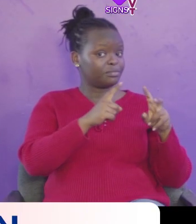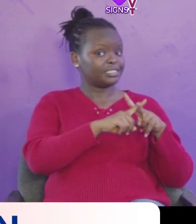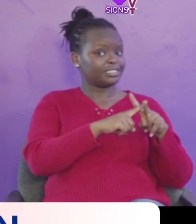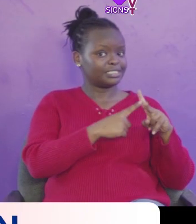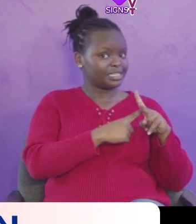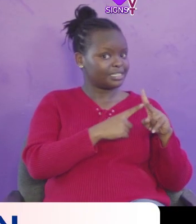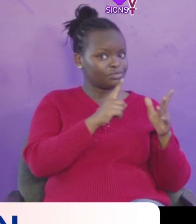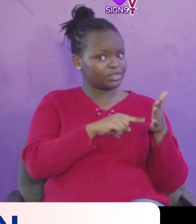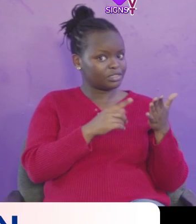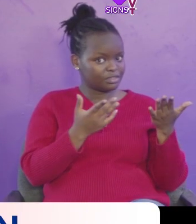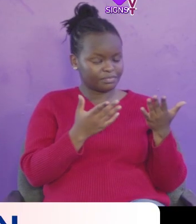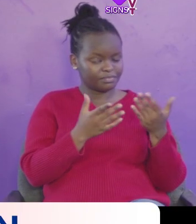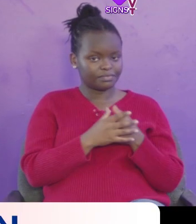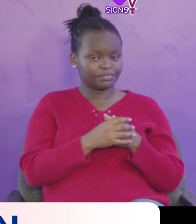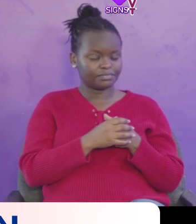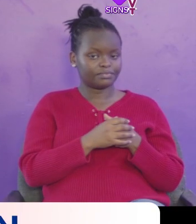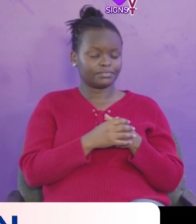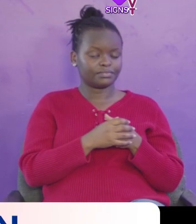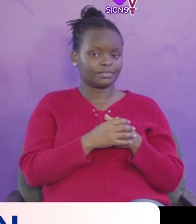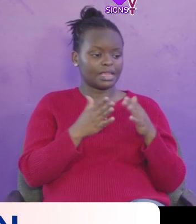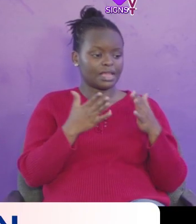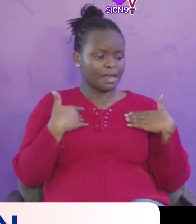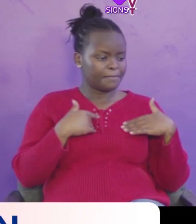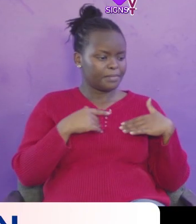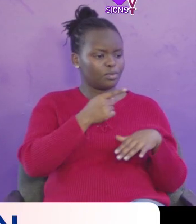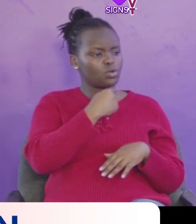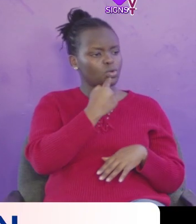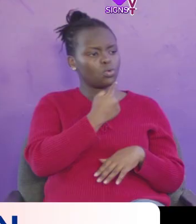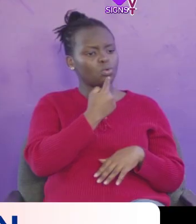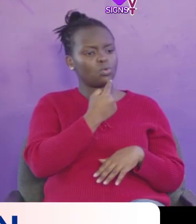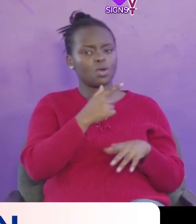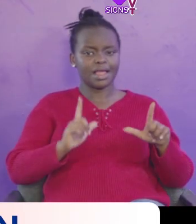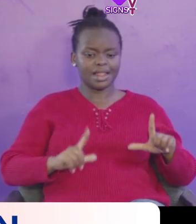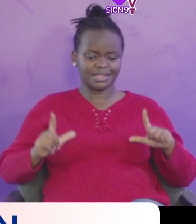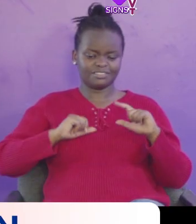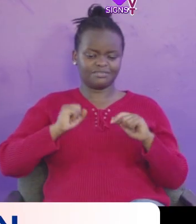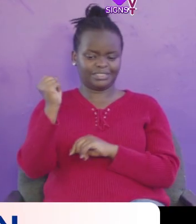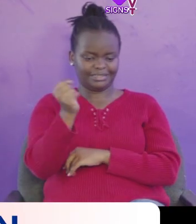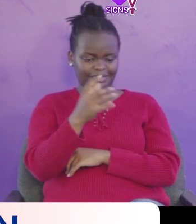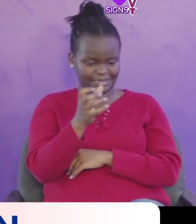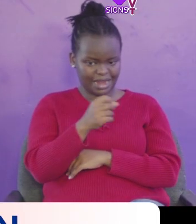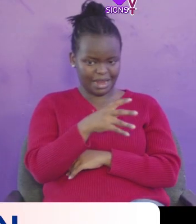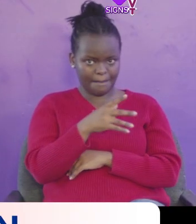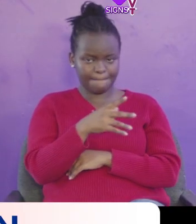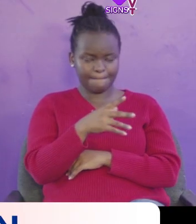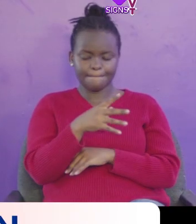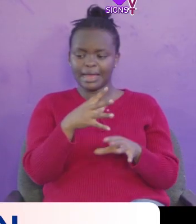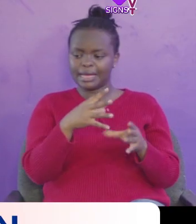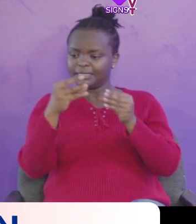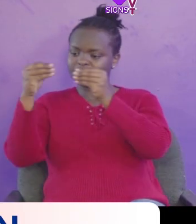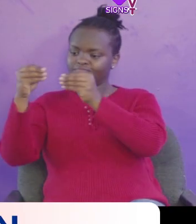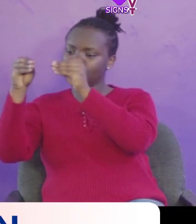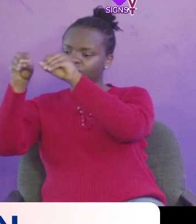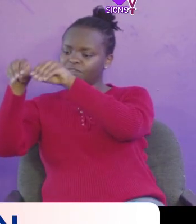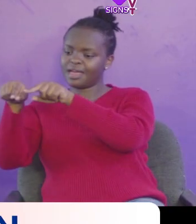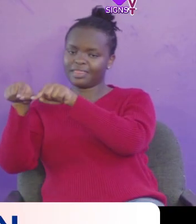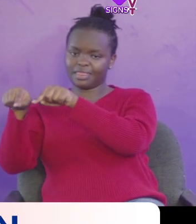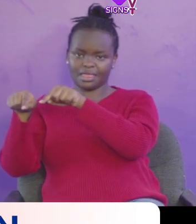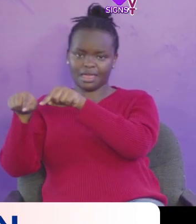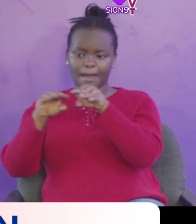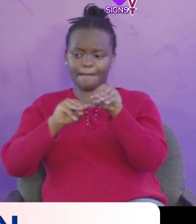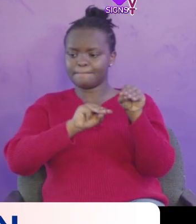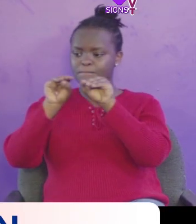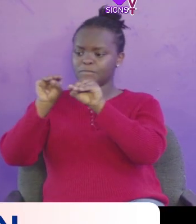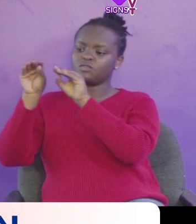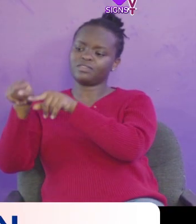were to hawa watu wenye wameishi ghetto were settled wapi huko, of which so watu wa